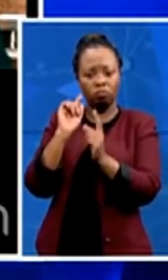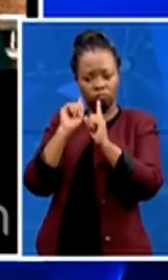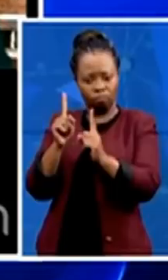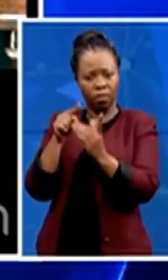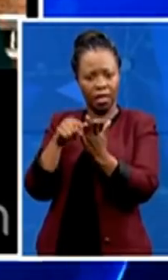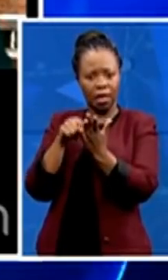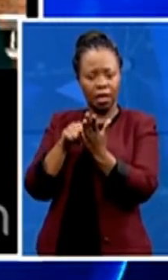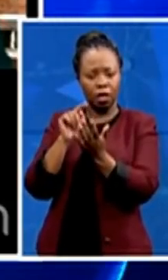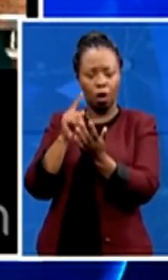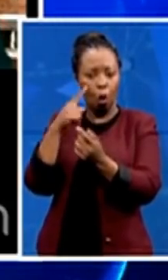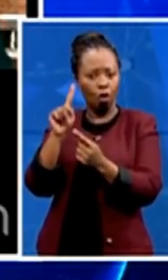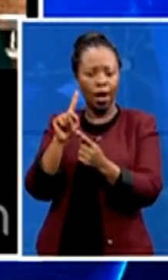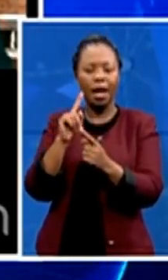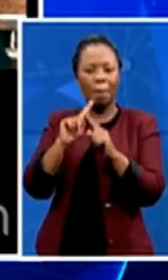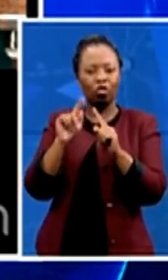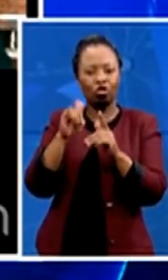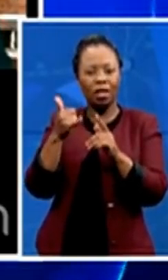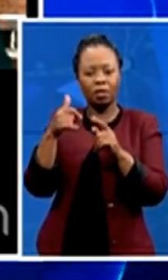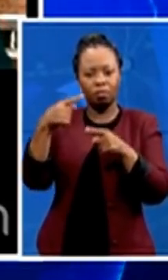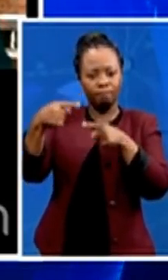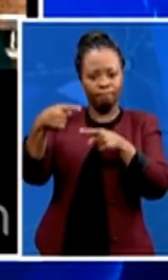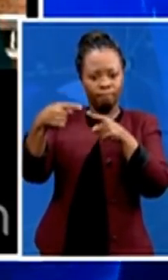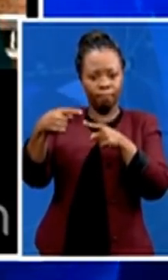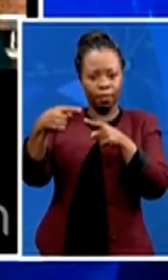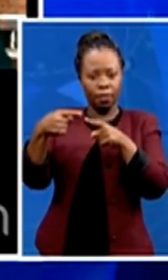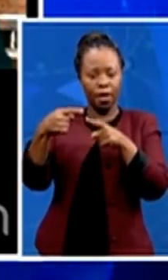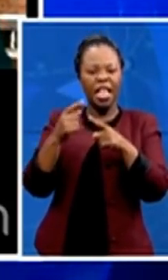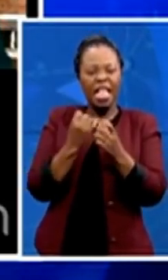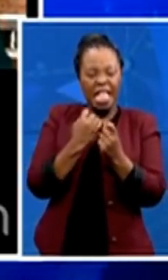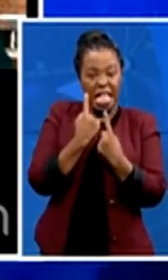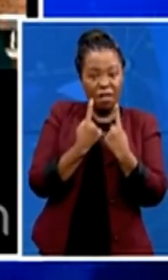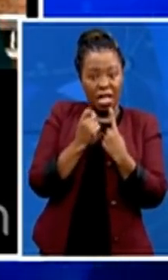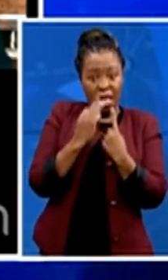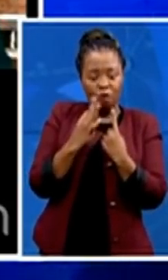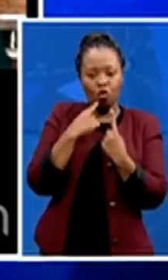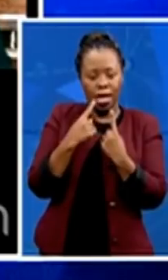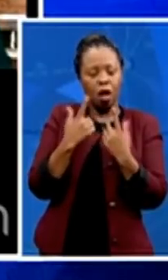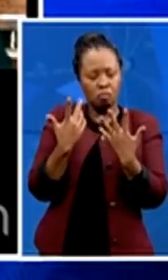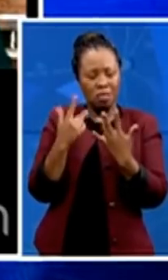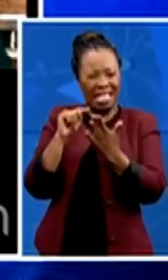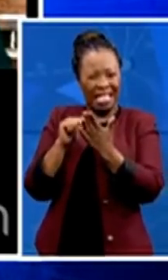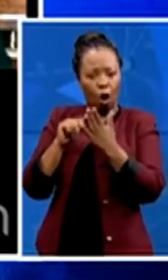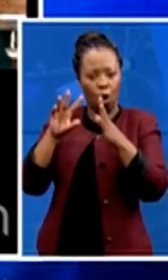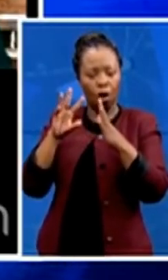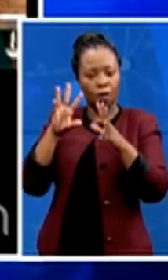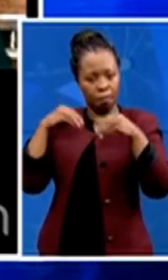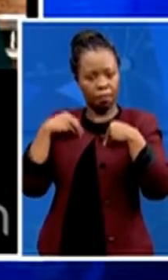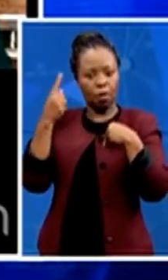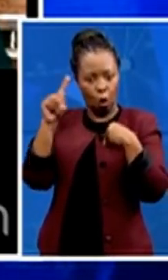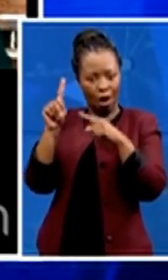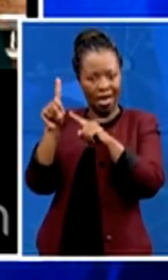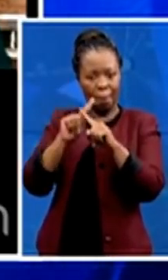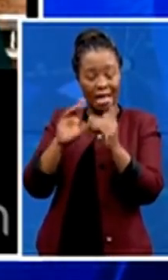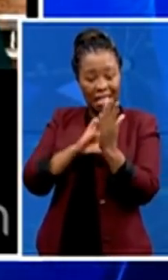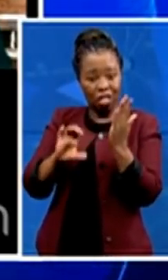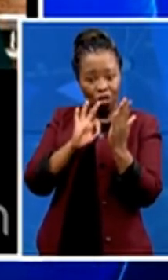if you accept that the conviction was correct, the Section 35 rights that we have come to assert would